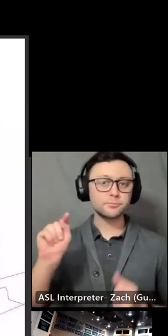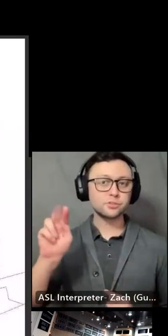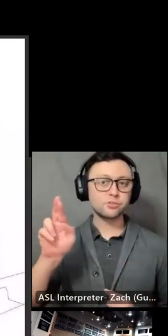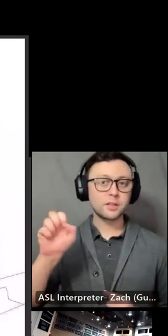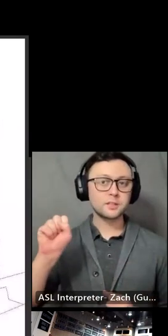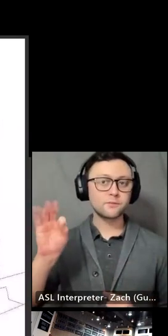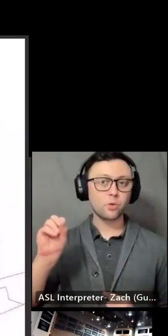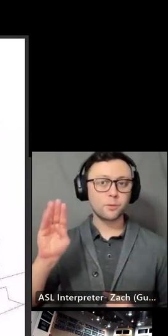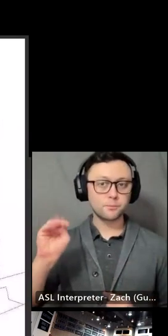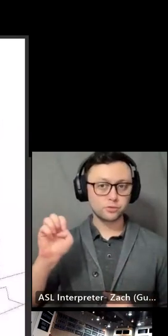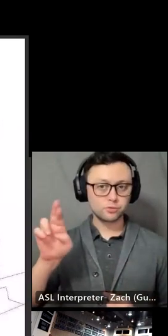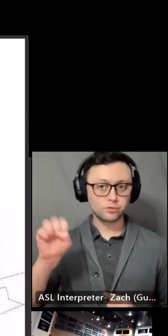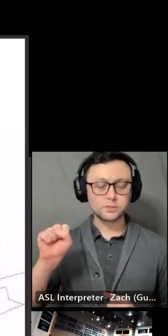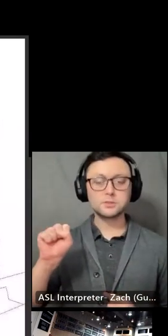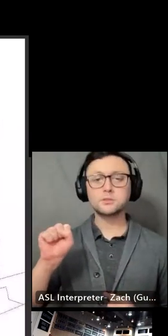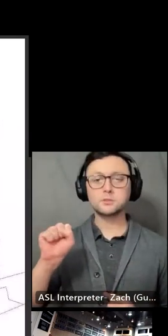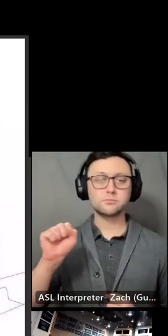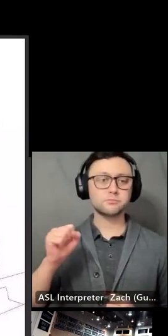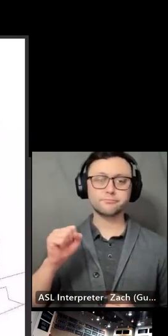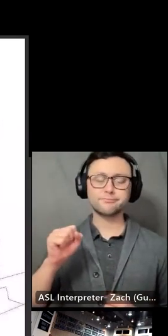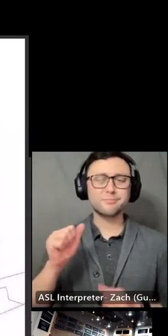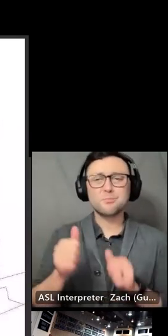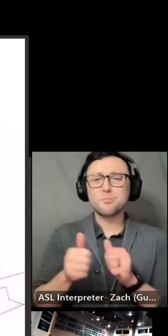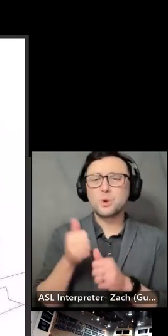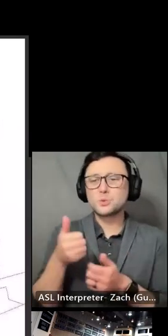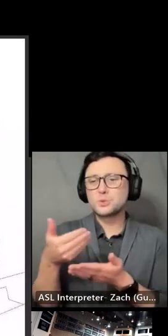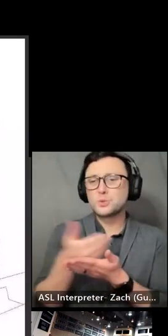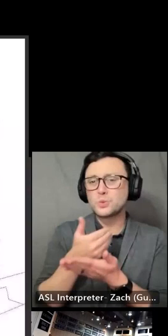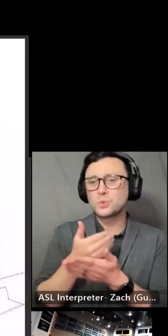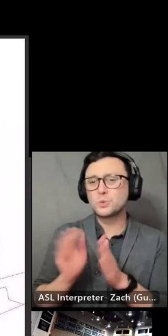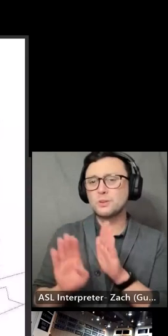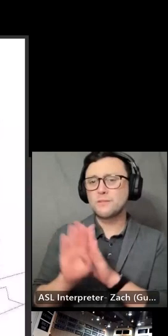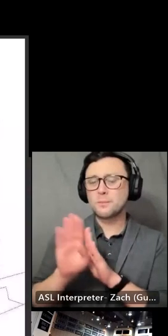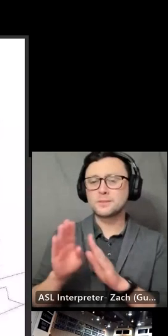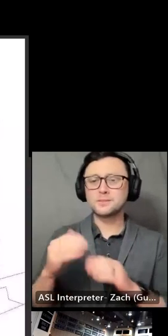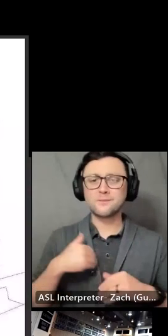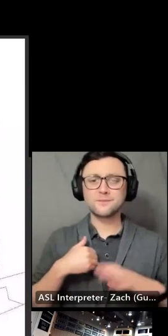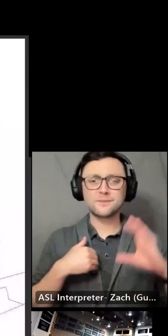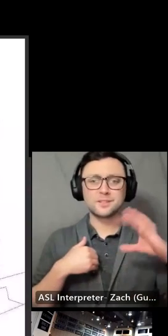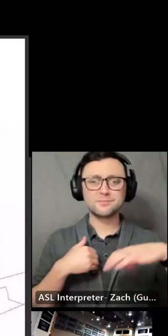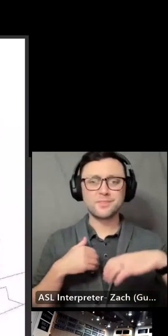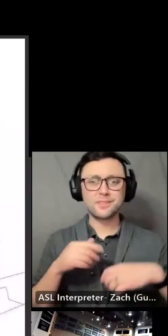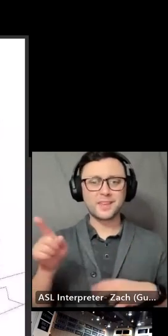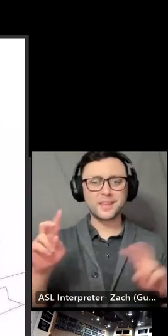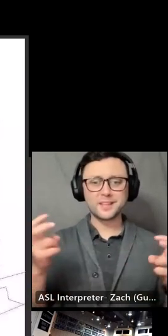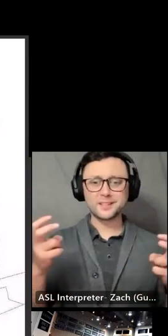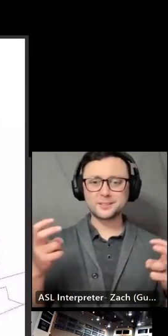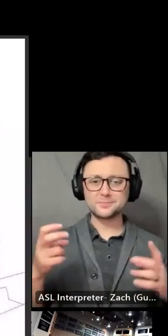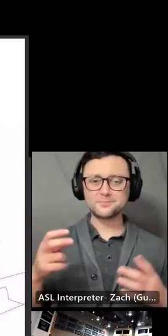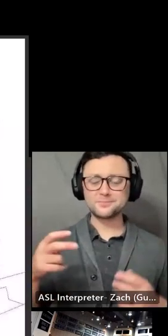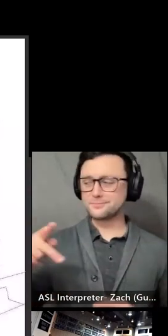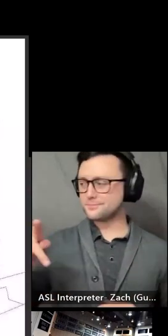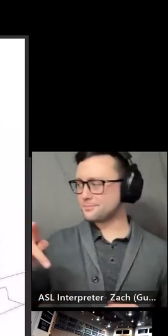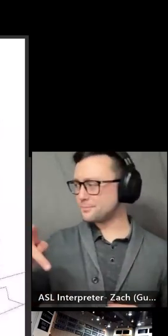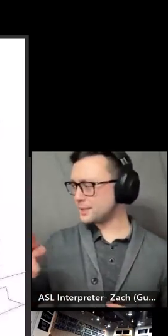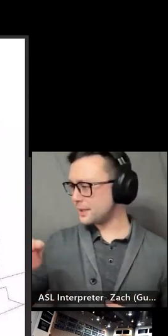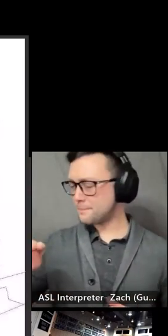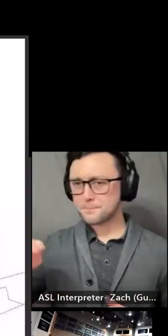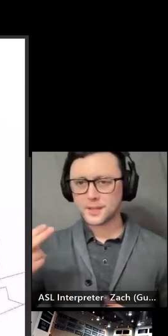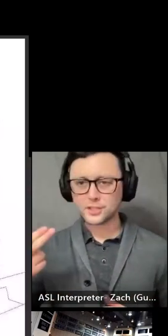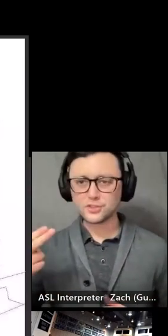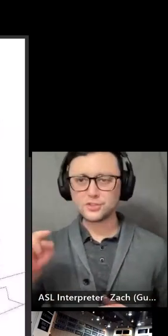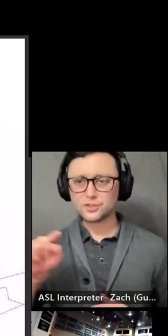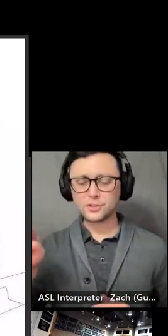see for, you know, most new developments where you see it's called like PMAE or PMH sometimes.